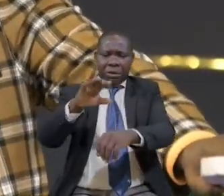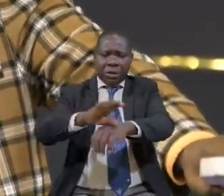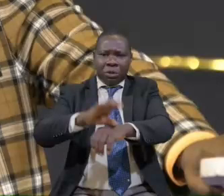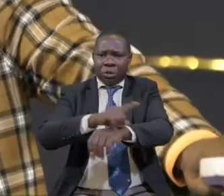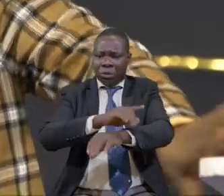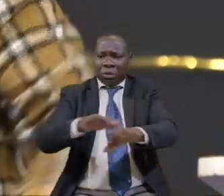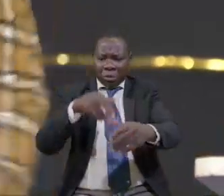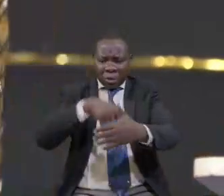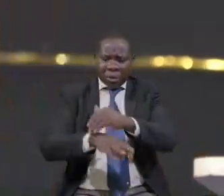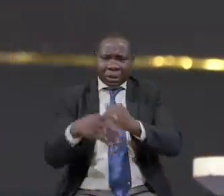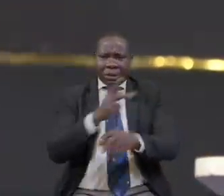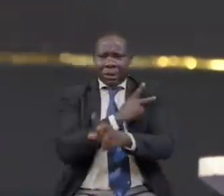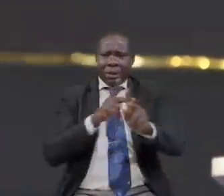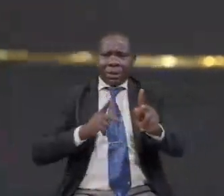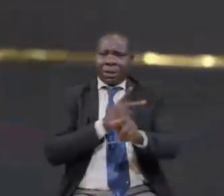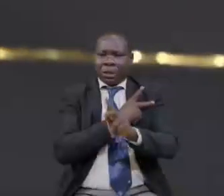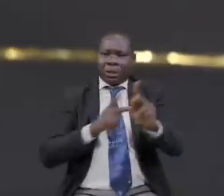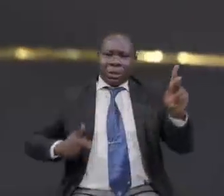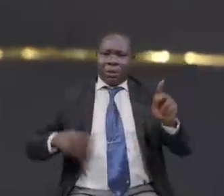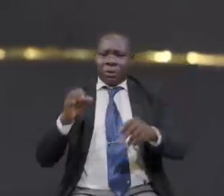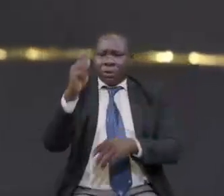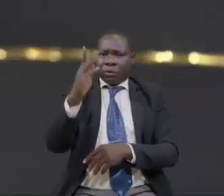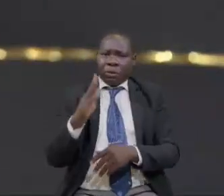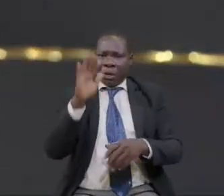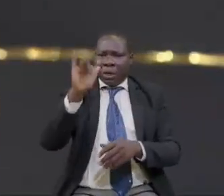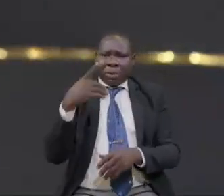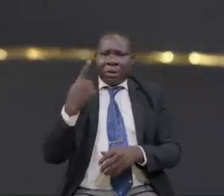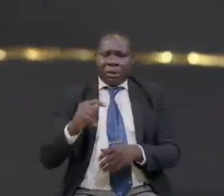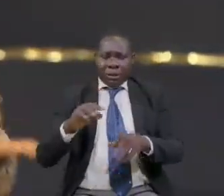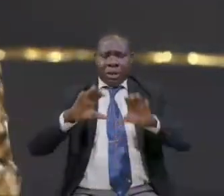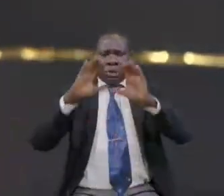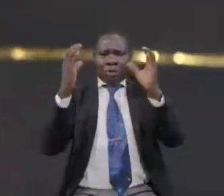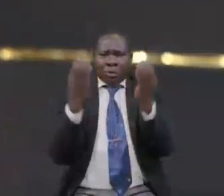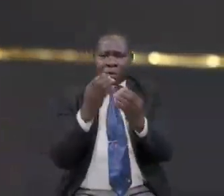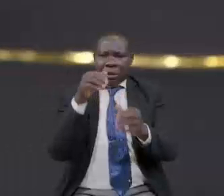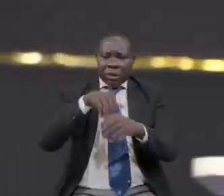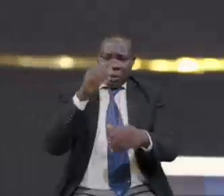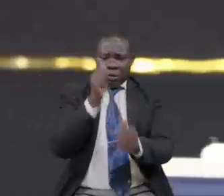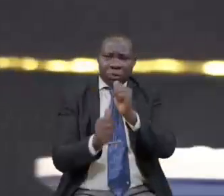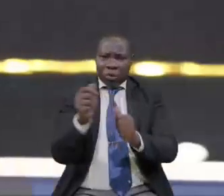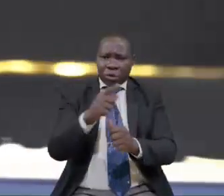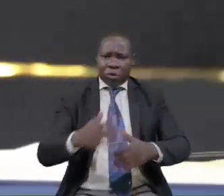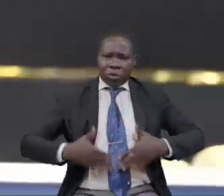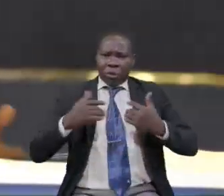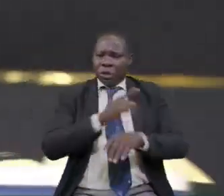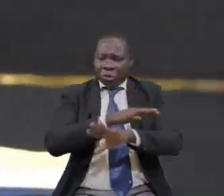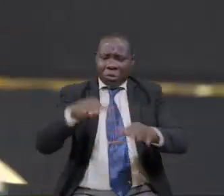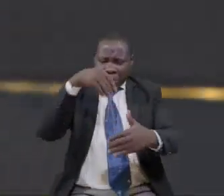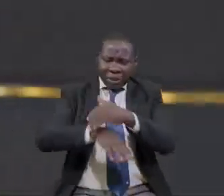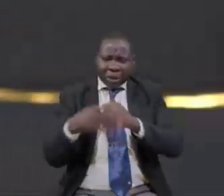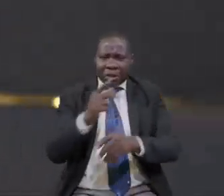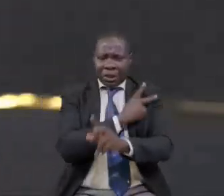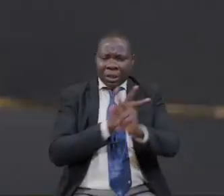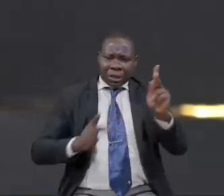of God by the community in which you live. You don't enter the kingdom of God by all